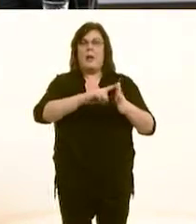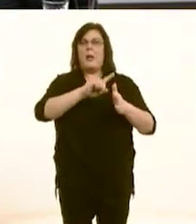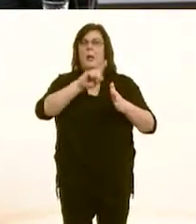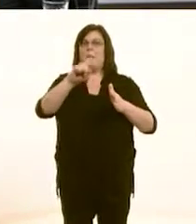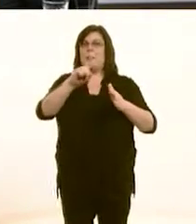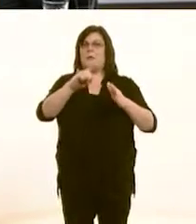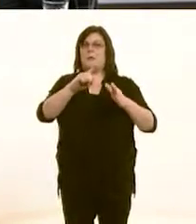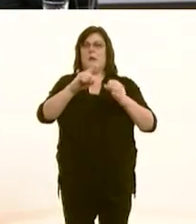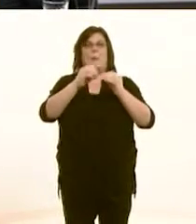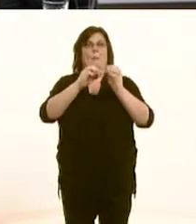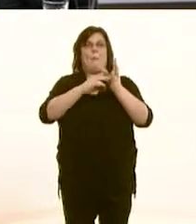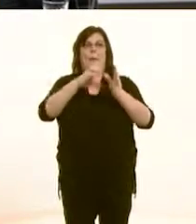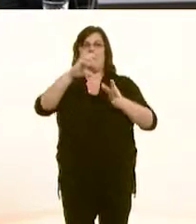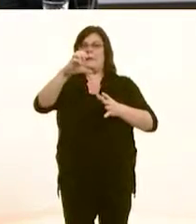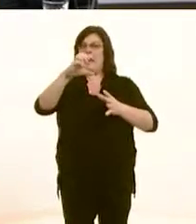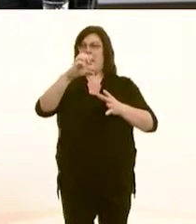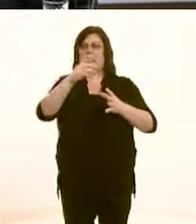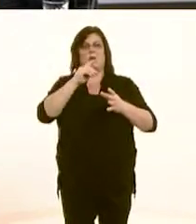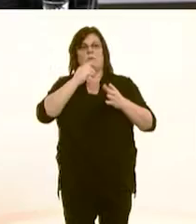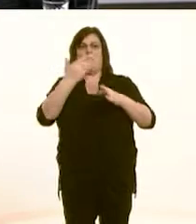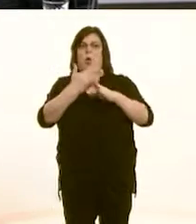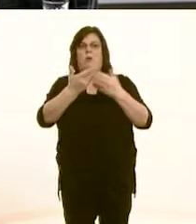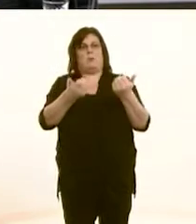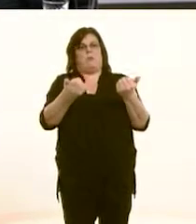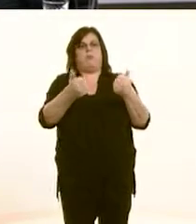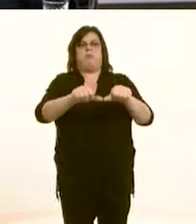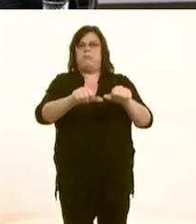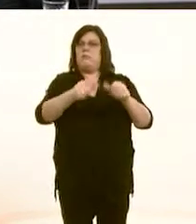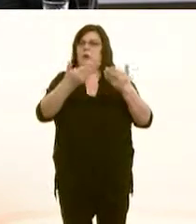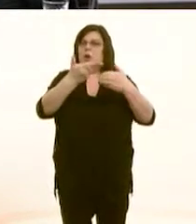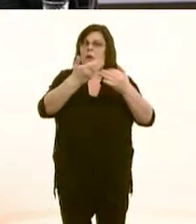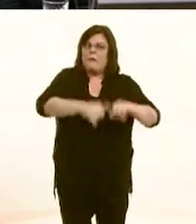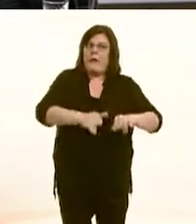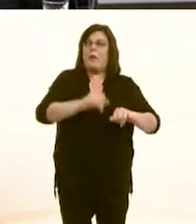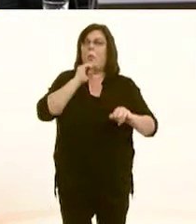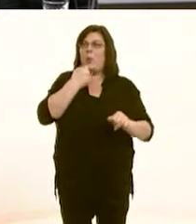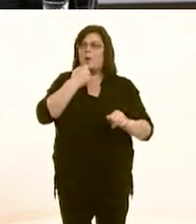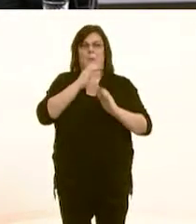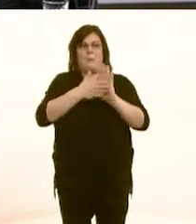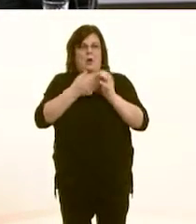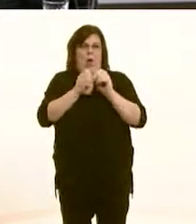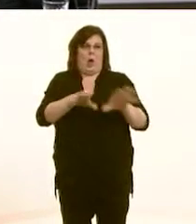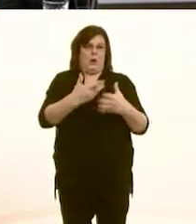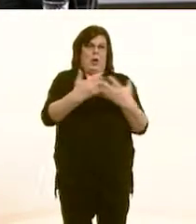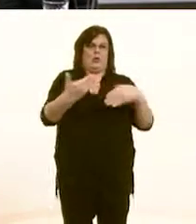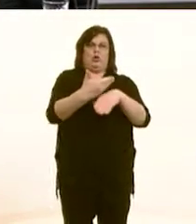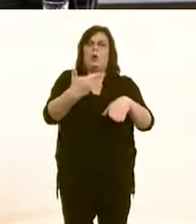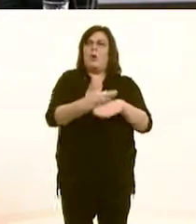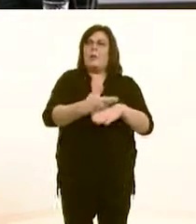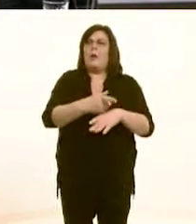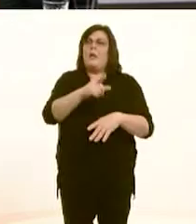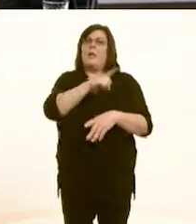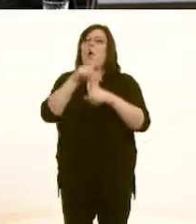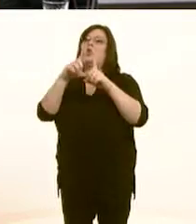of Glamorgan that would have been lost to the people of the Vale of Glamorgan and to Wales. We know that when it comes to the Tories, they are